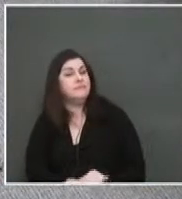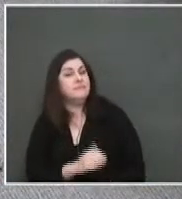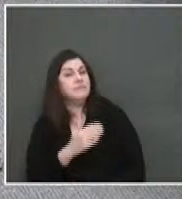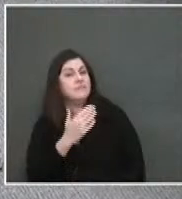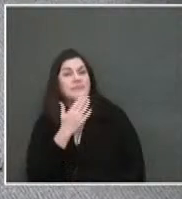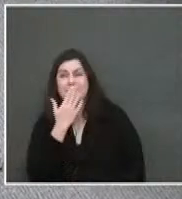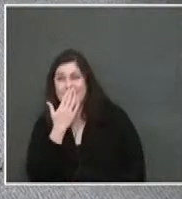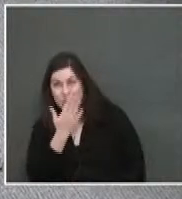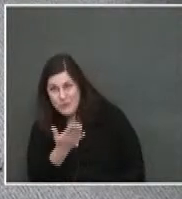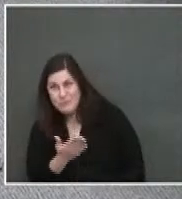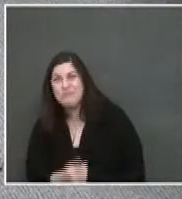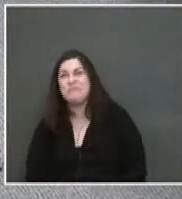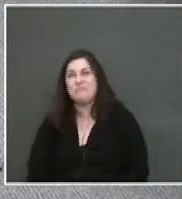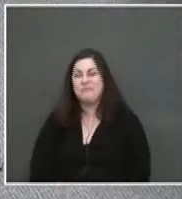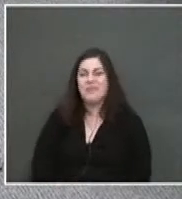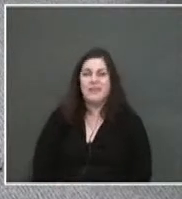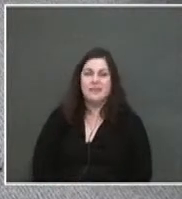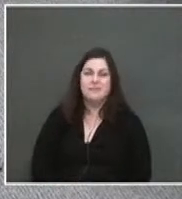from the